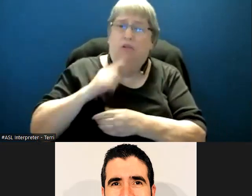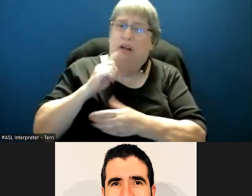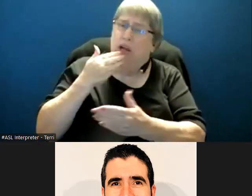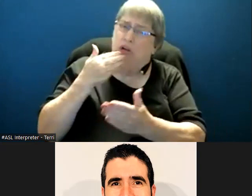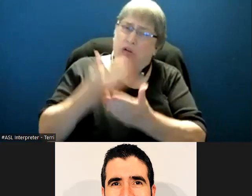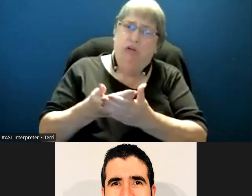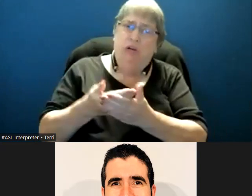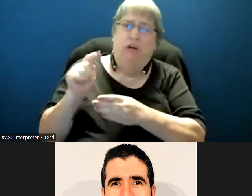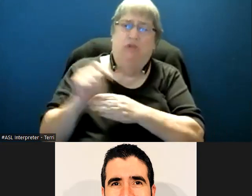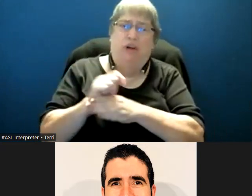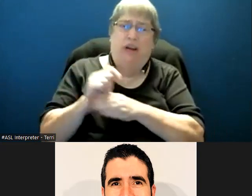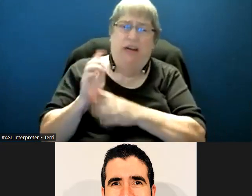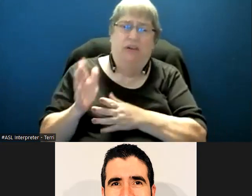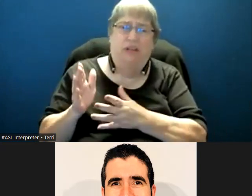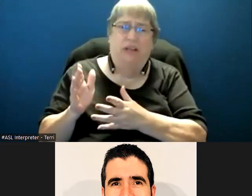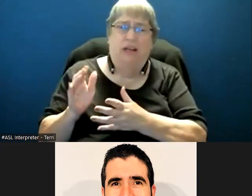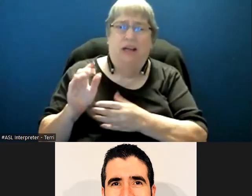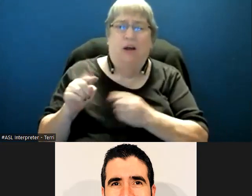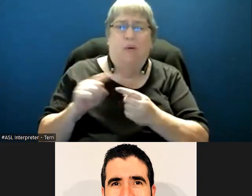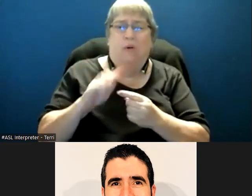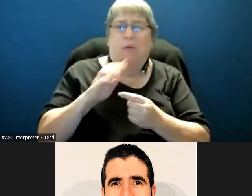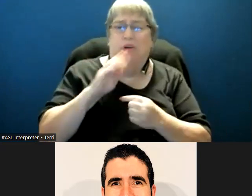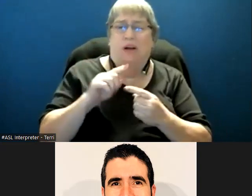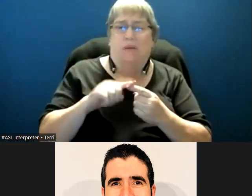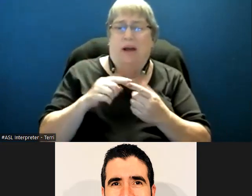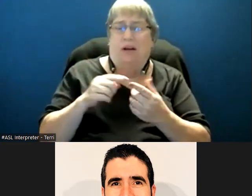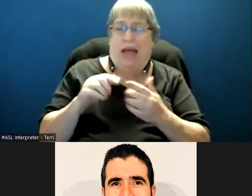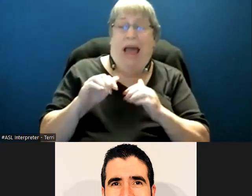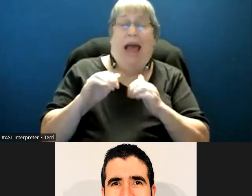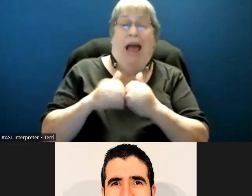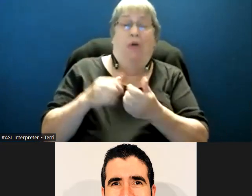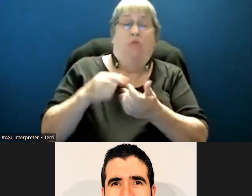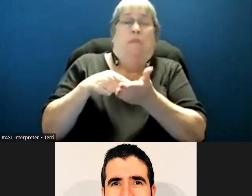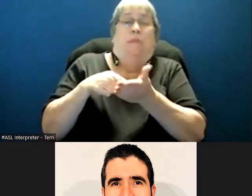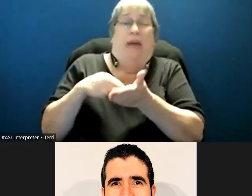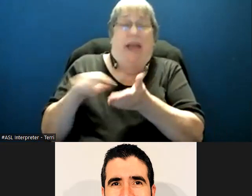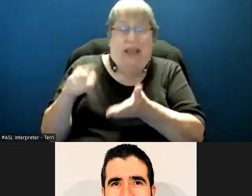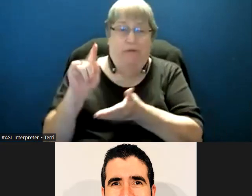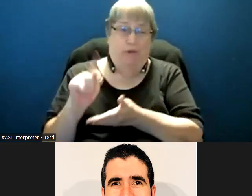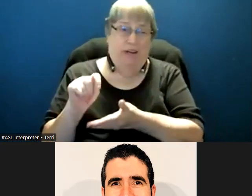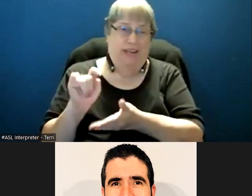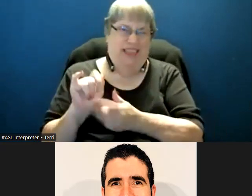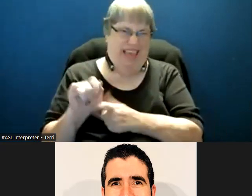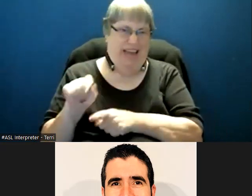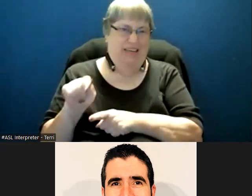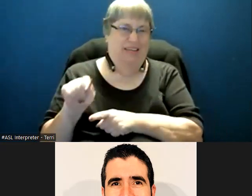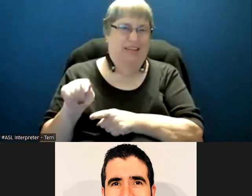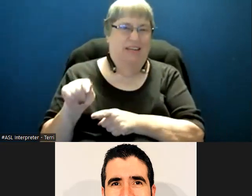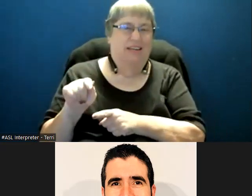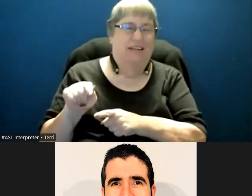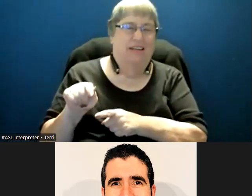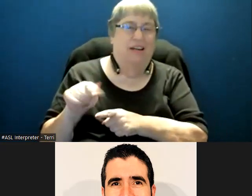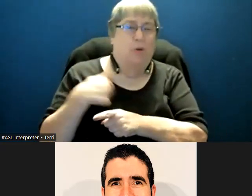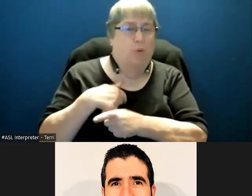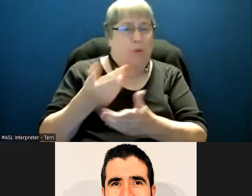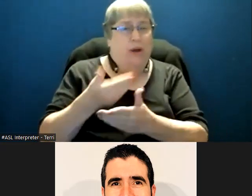the financing vehicles for some of this work, putting money into helping, like, again, Julissa has